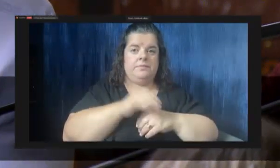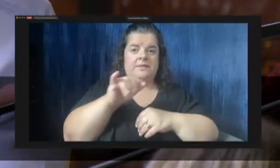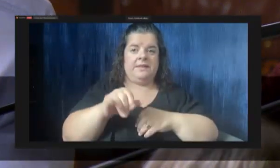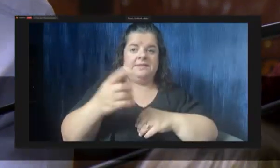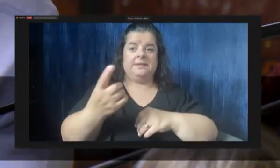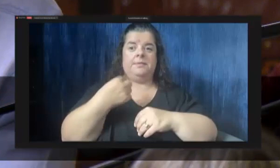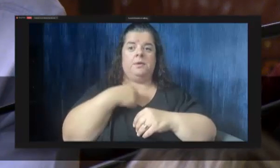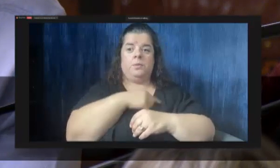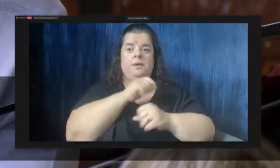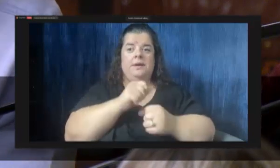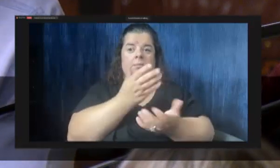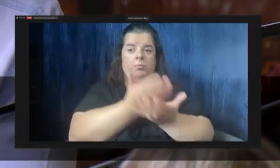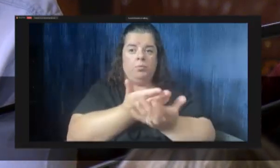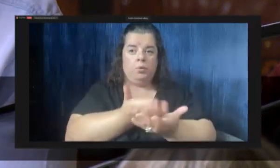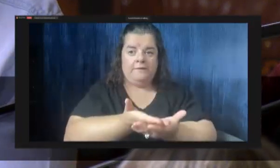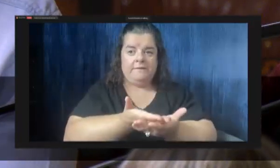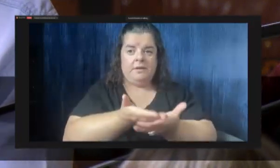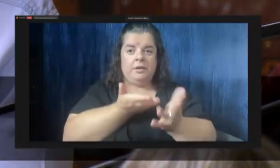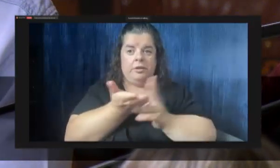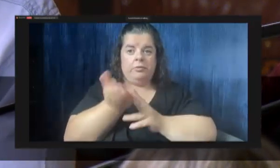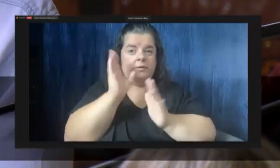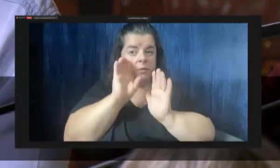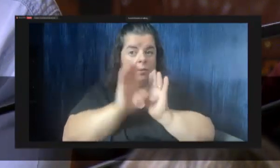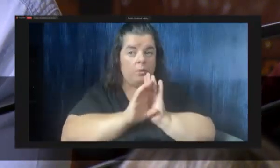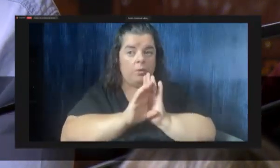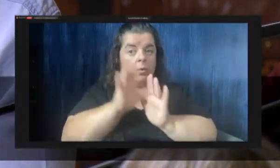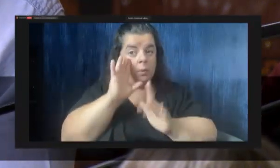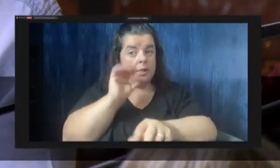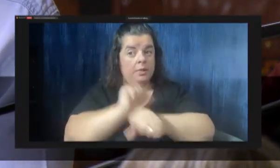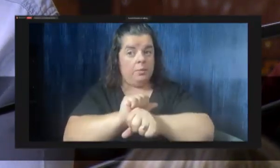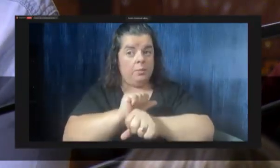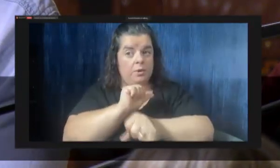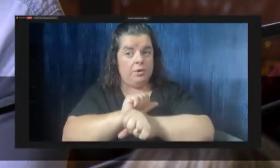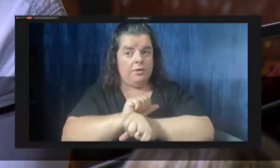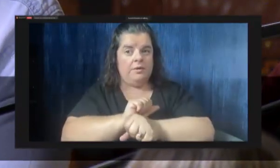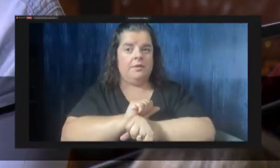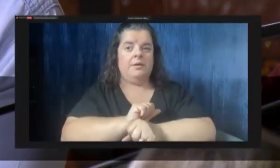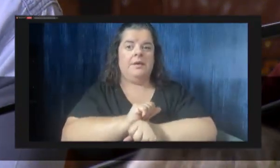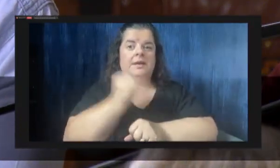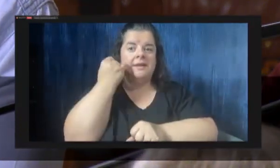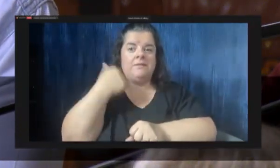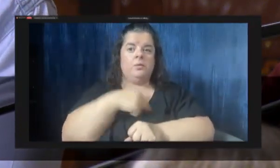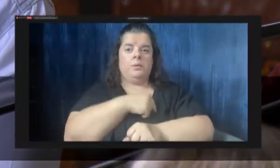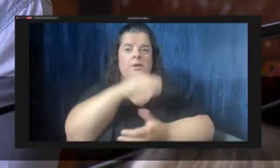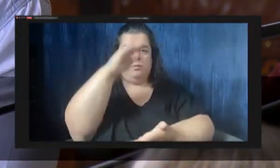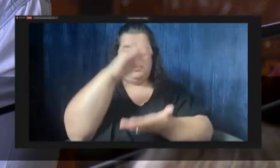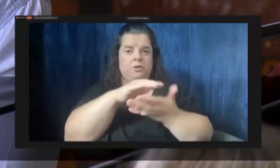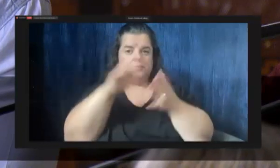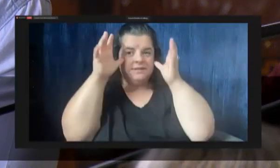prove to you through photographs that it will work if we can reduce the deer population.